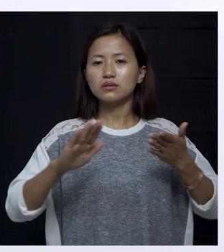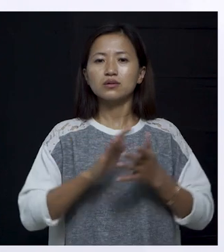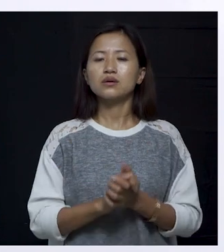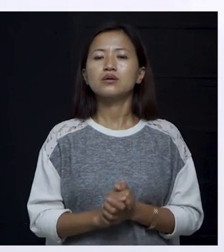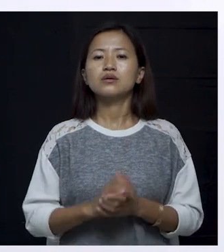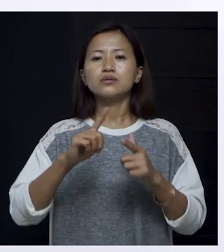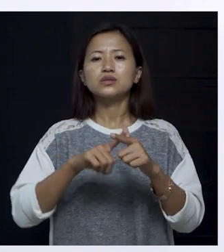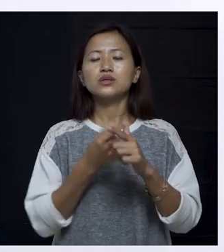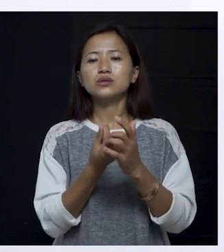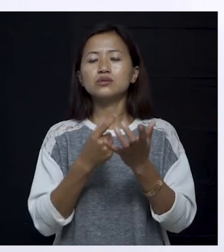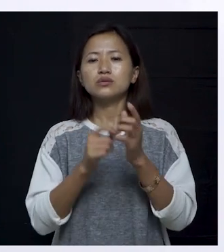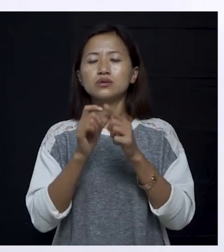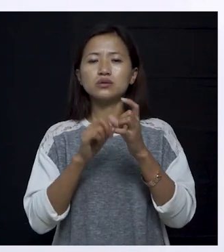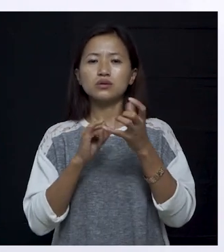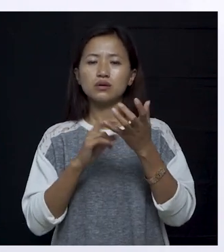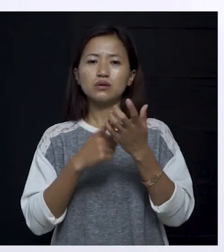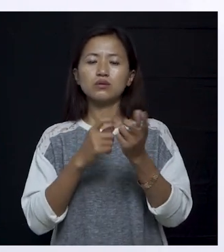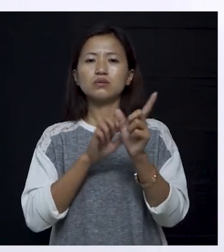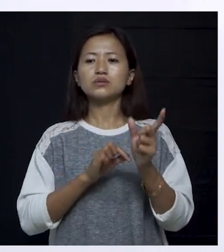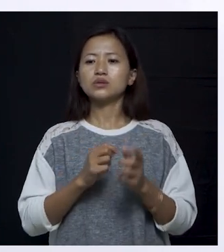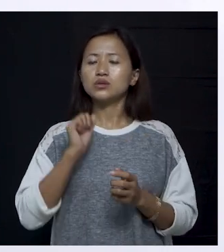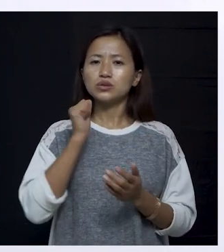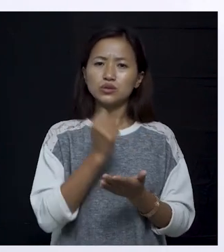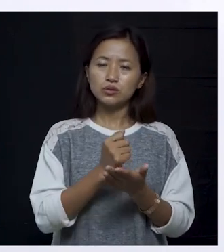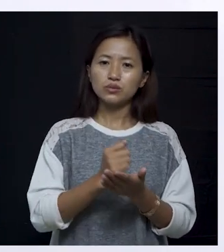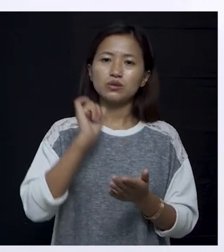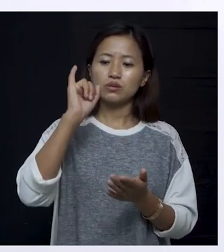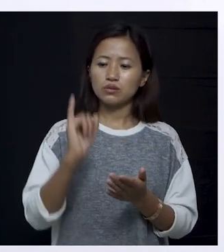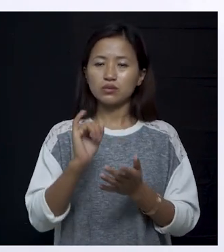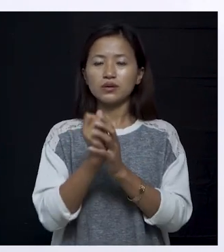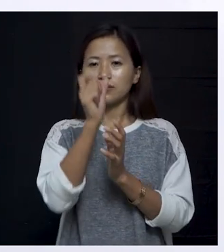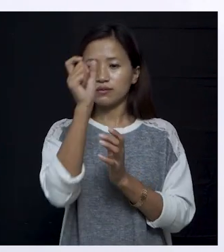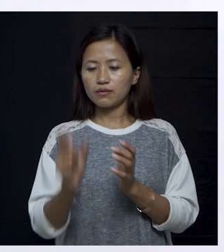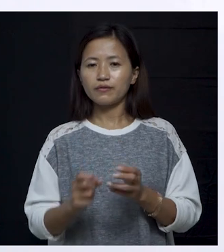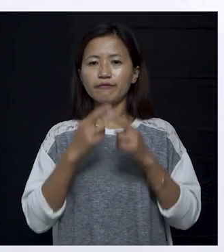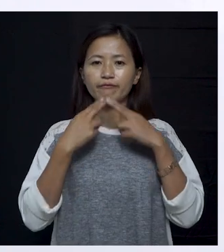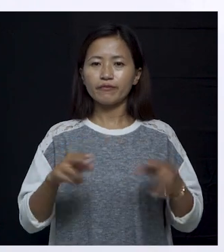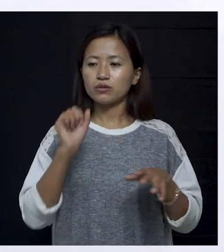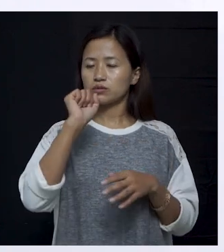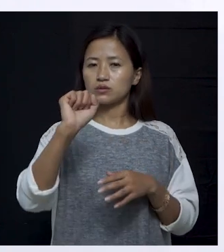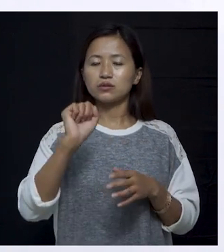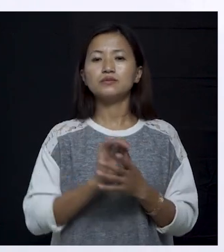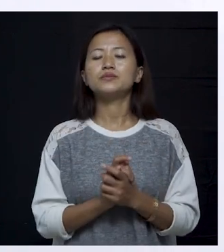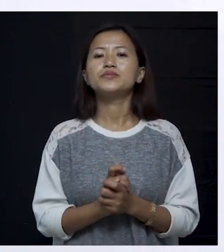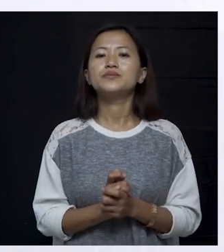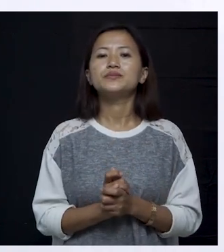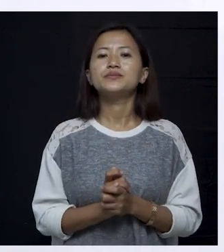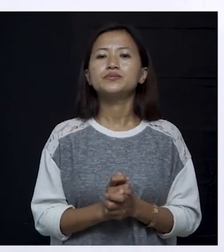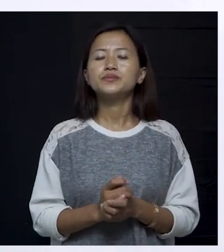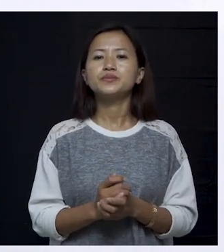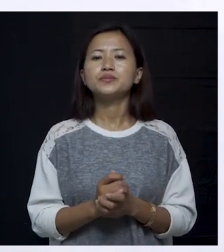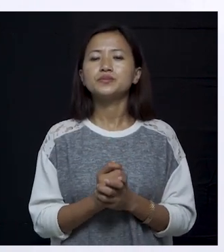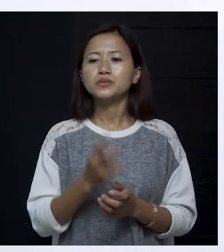it clearly states that judiciary should be independent, or judiciary will be independent, okay? So if you